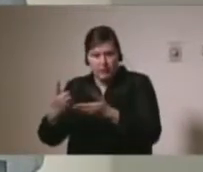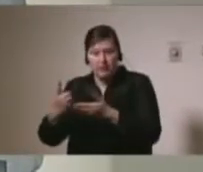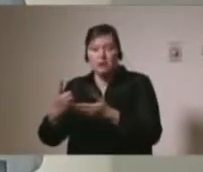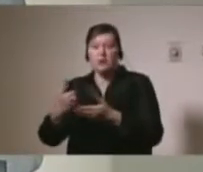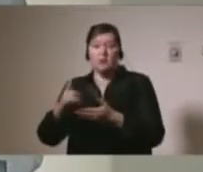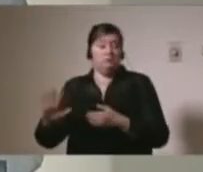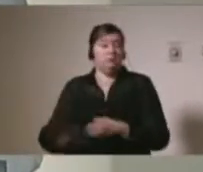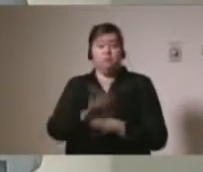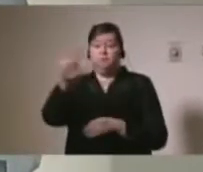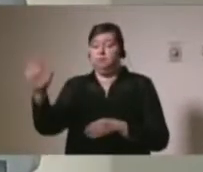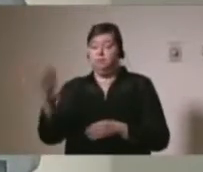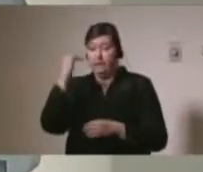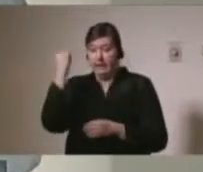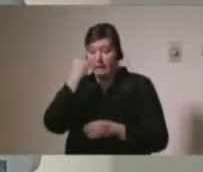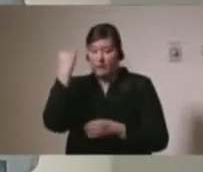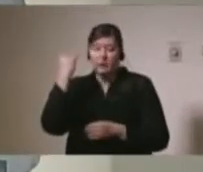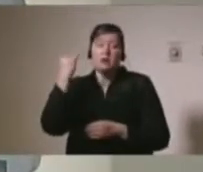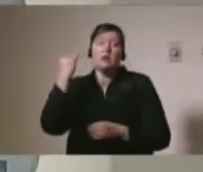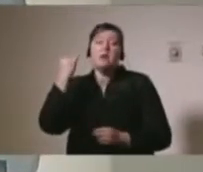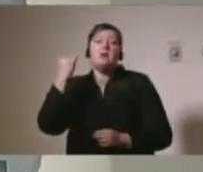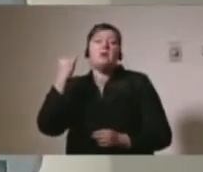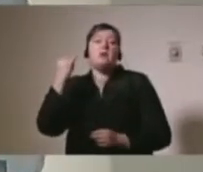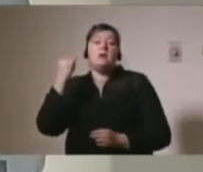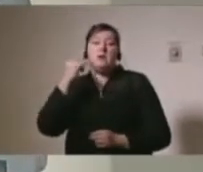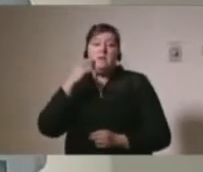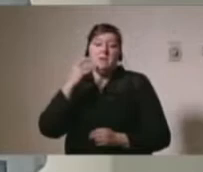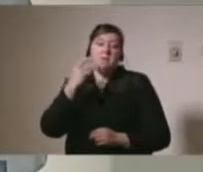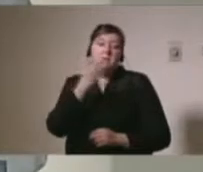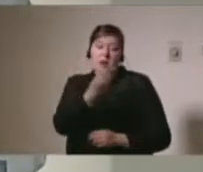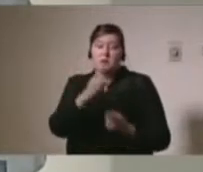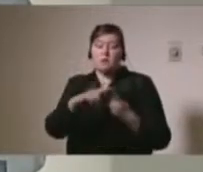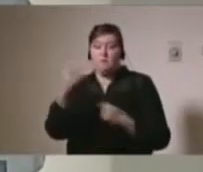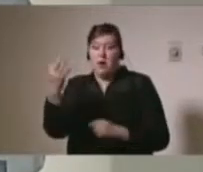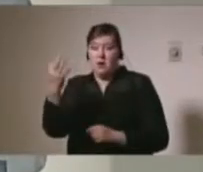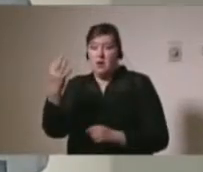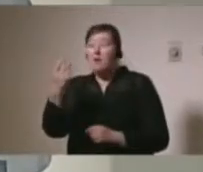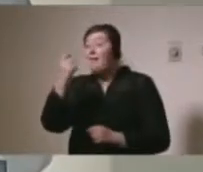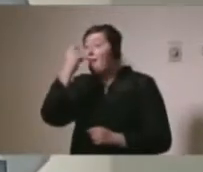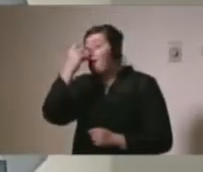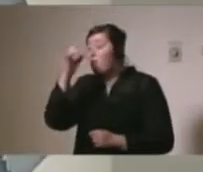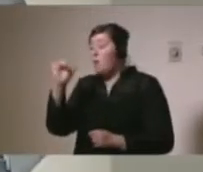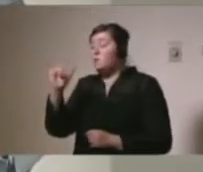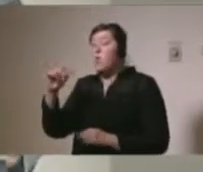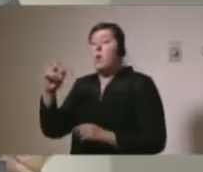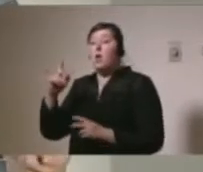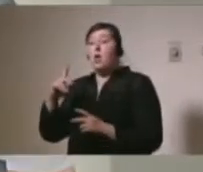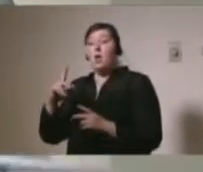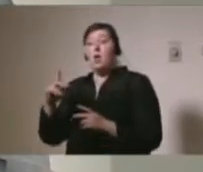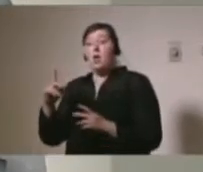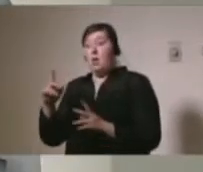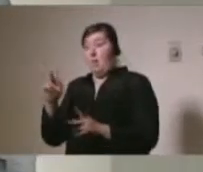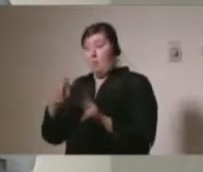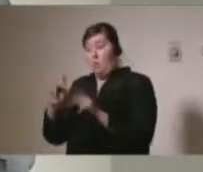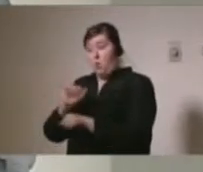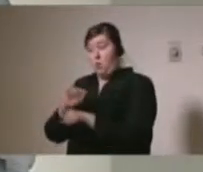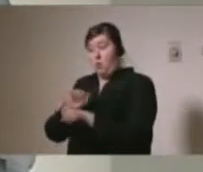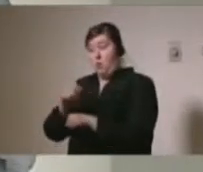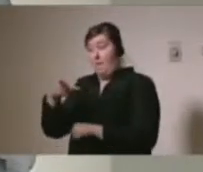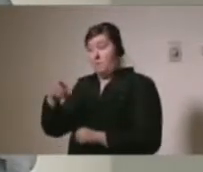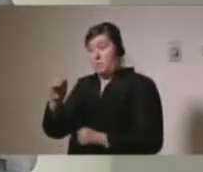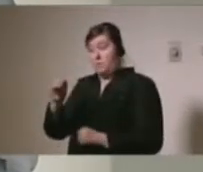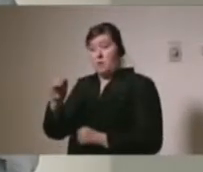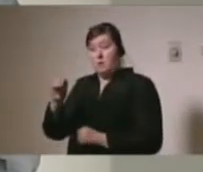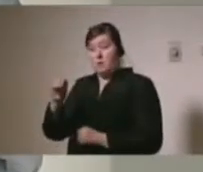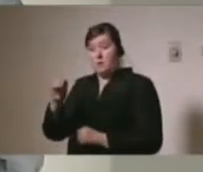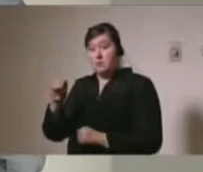But the letter carriers have tablets which allow them to make payments